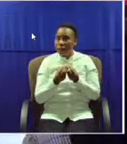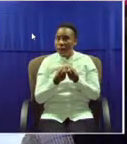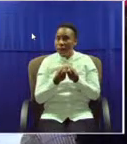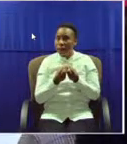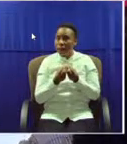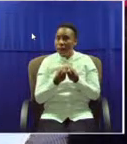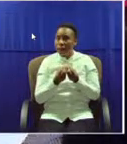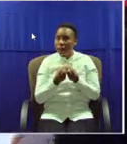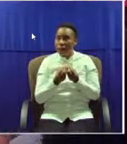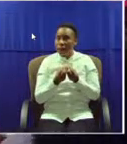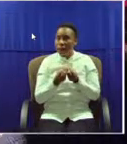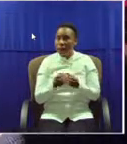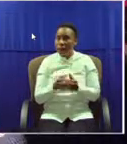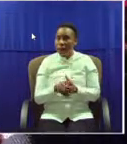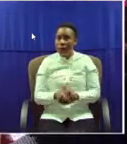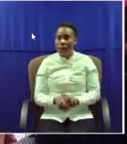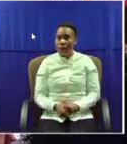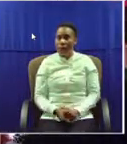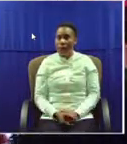speaker.